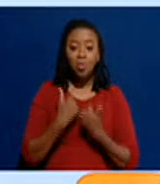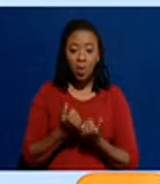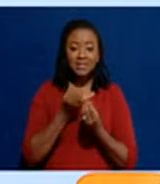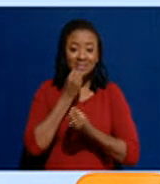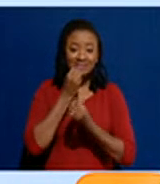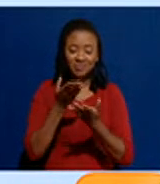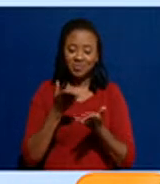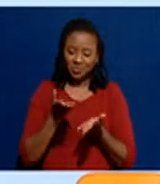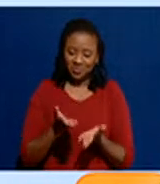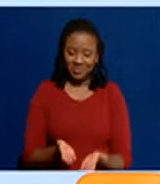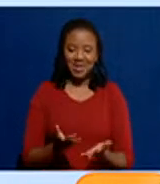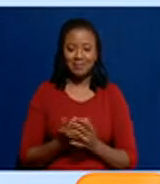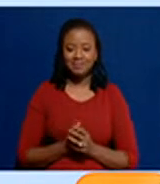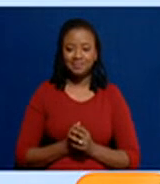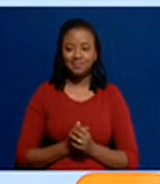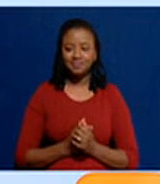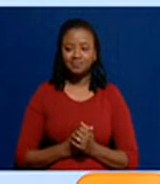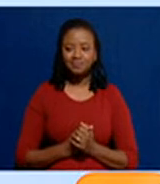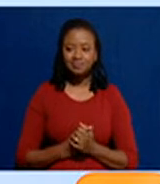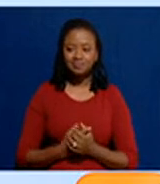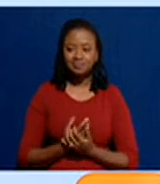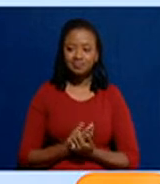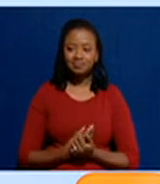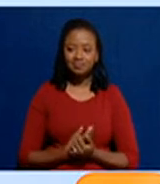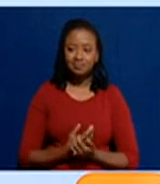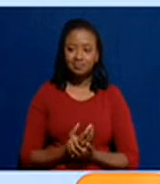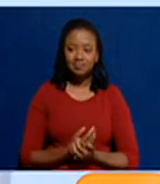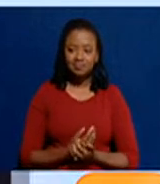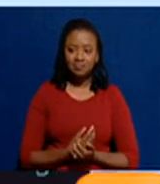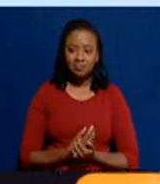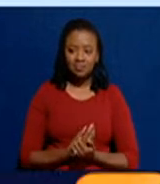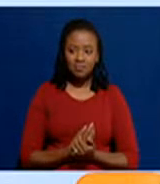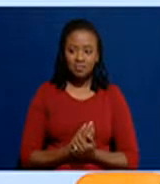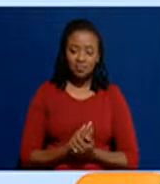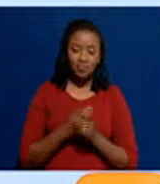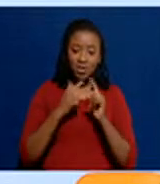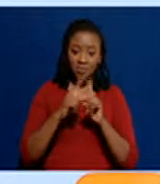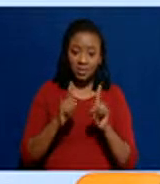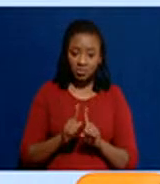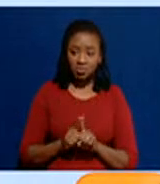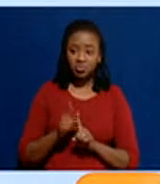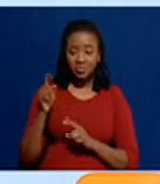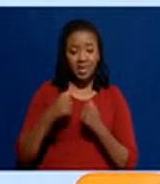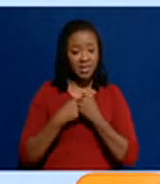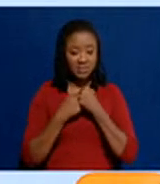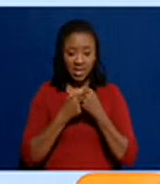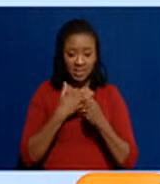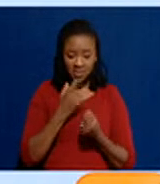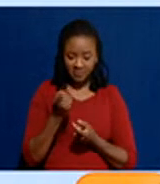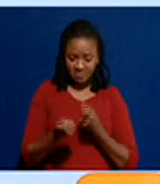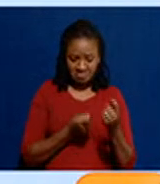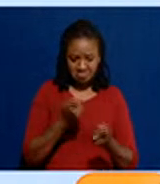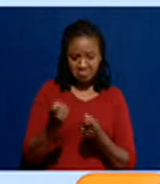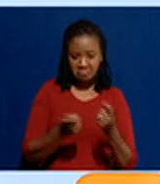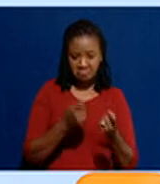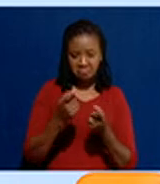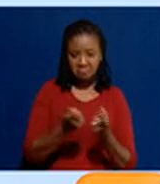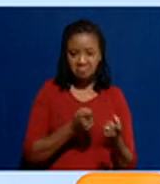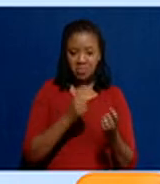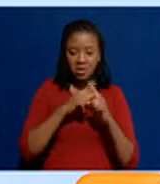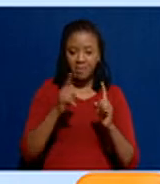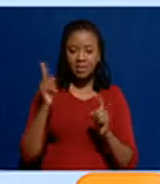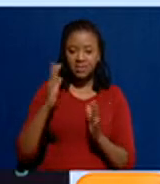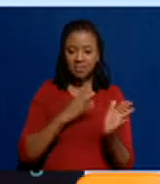generally. The use of this platform is not devoid of challenges. Nonetheless, Obuoni hopes to navigate through as the innovation